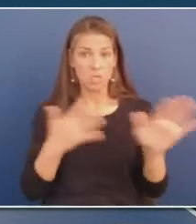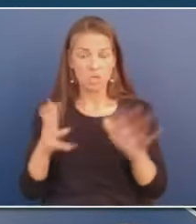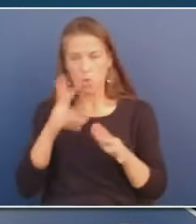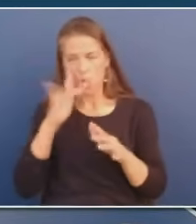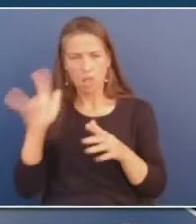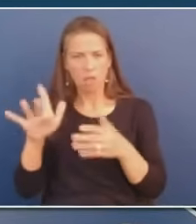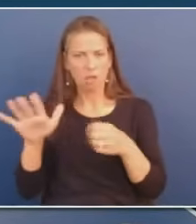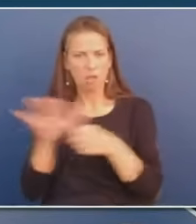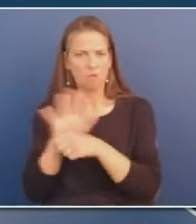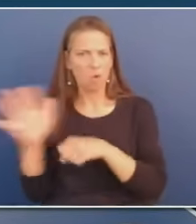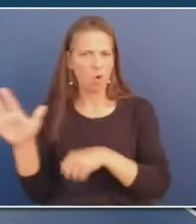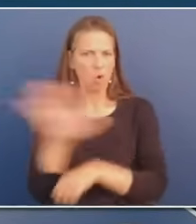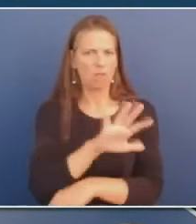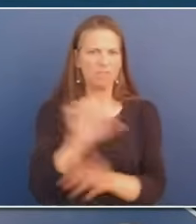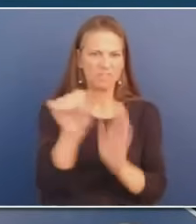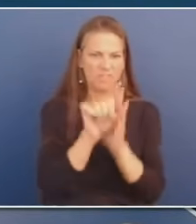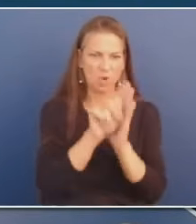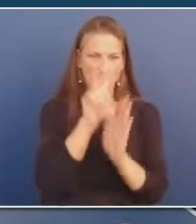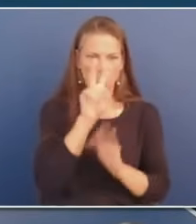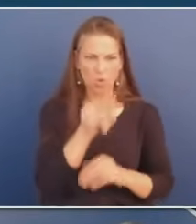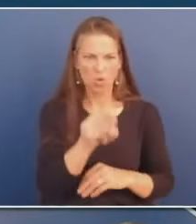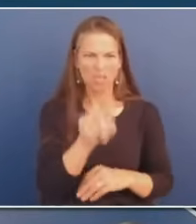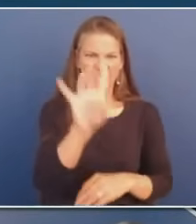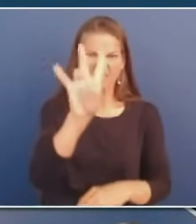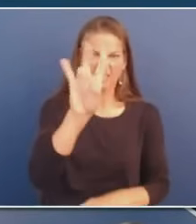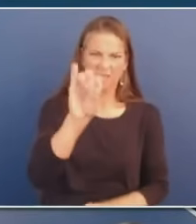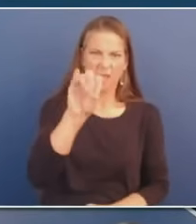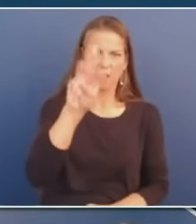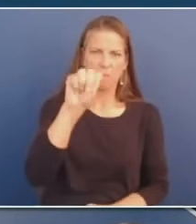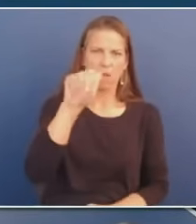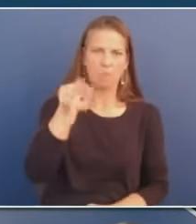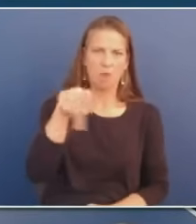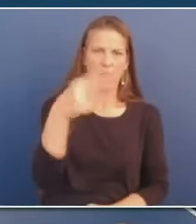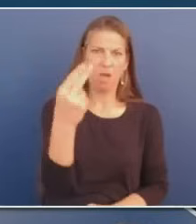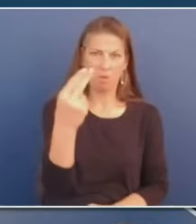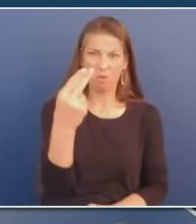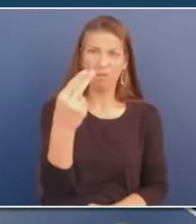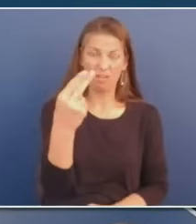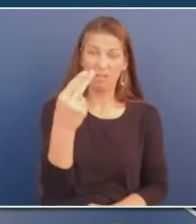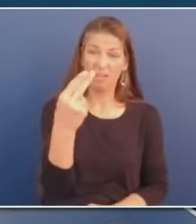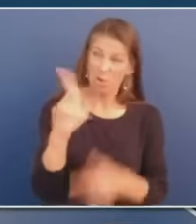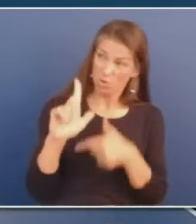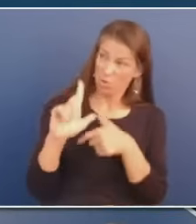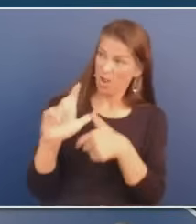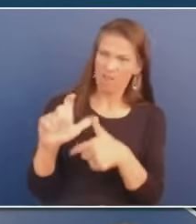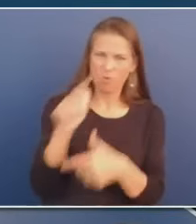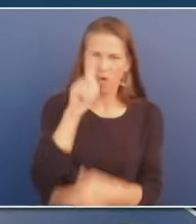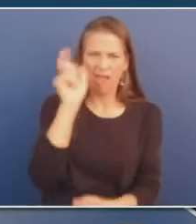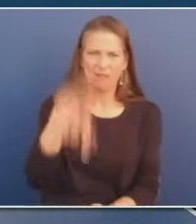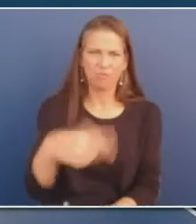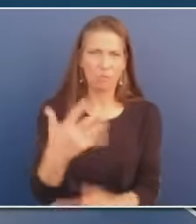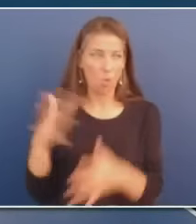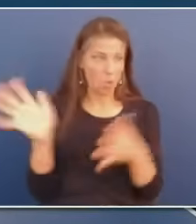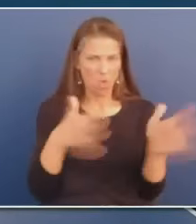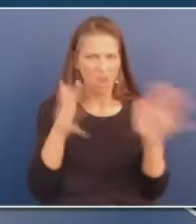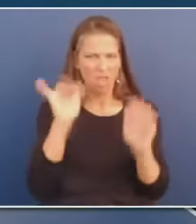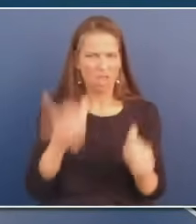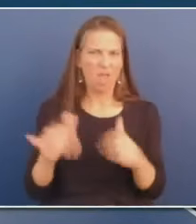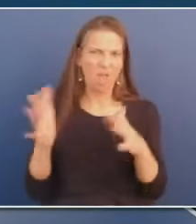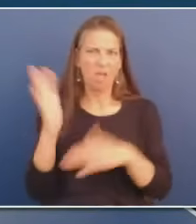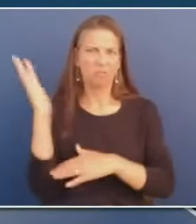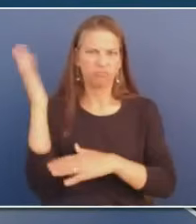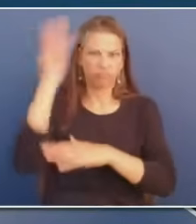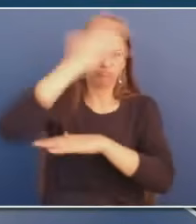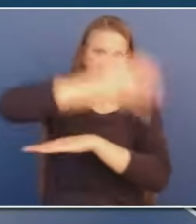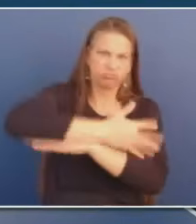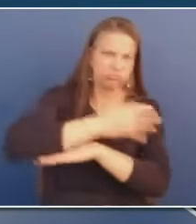at the confidence in that 70-mile-an-hour winds. You don't have to have a tornado to topple some trees, to lose some parts of roofs, to have power